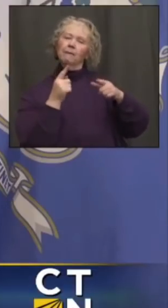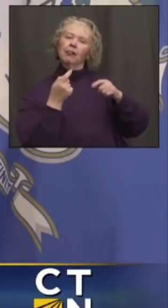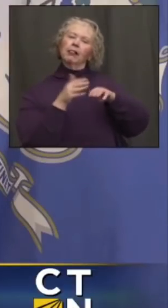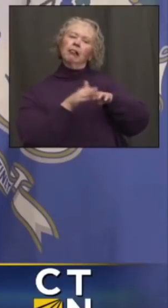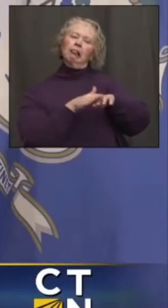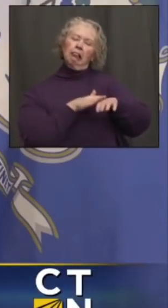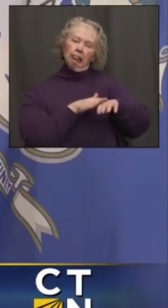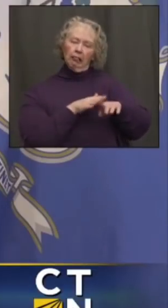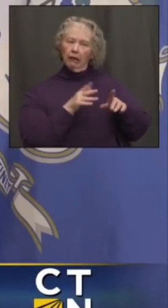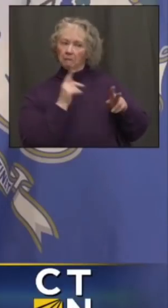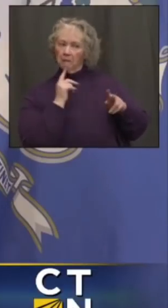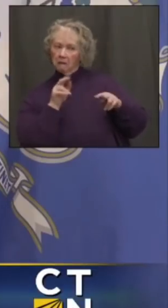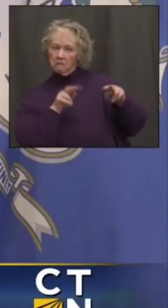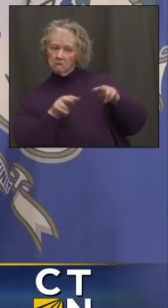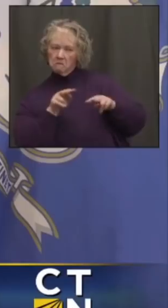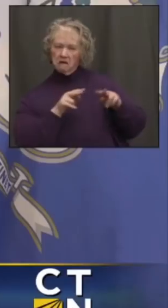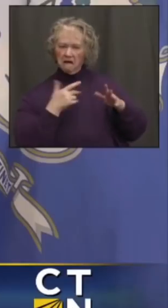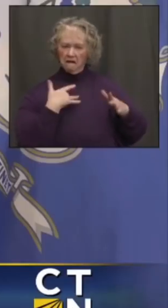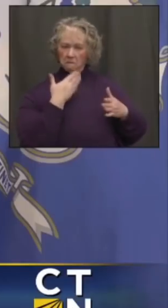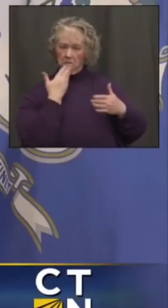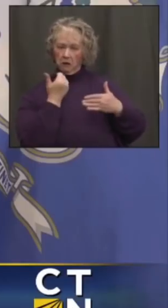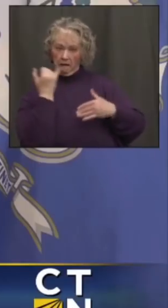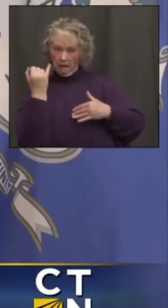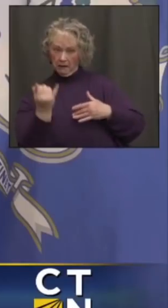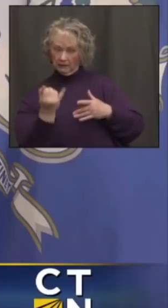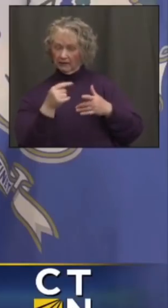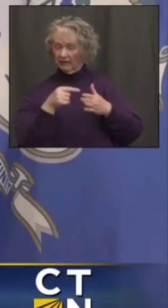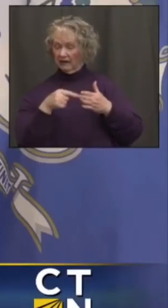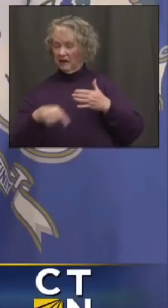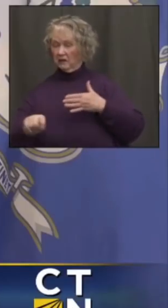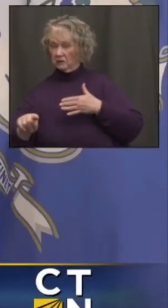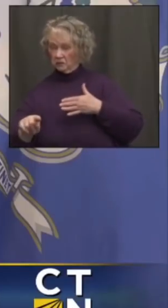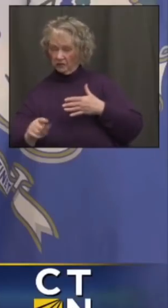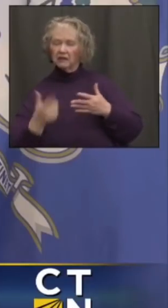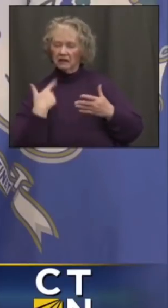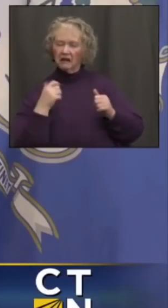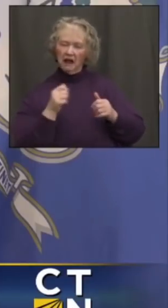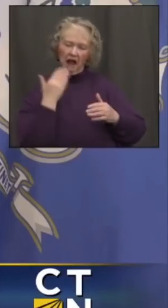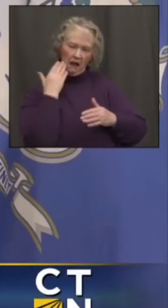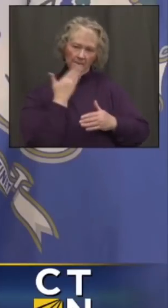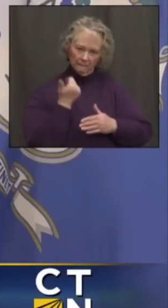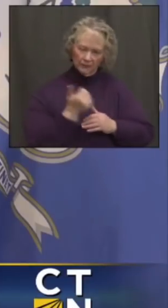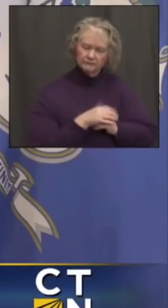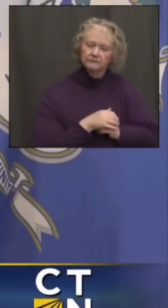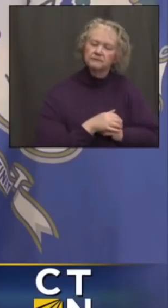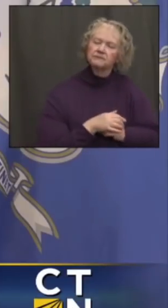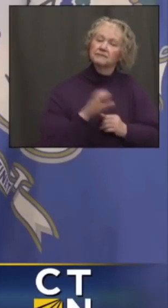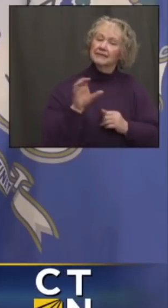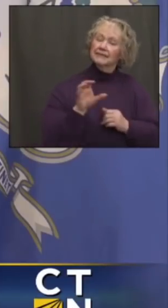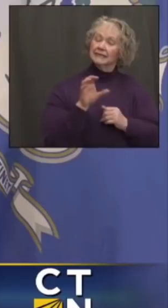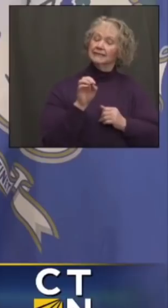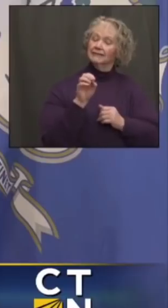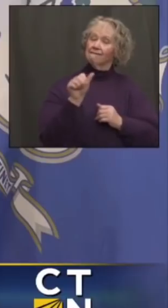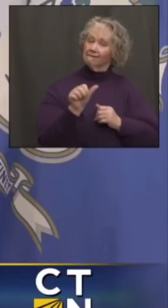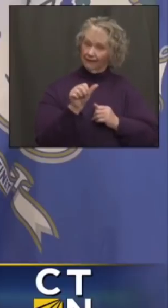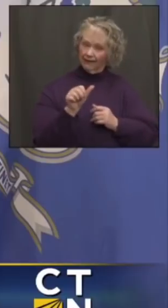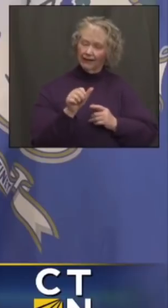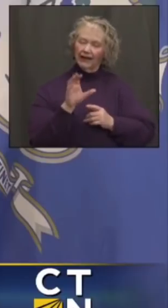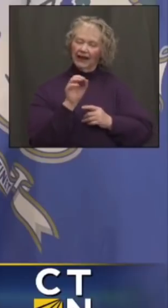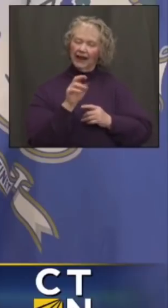John. We got to see what the take-up is for the 65 and above. We got to see if the supply keeps up. I told you it may be slowed up